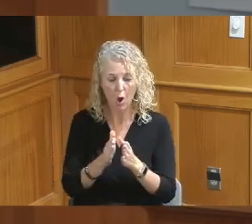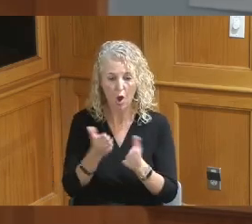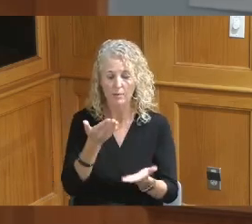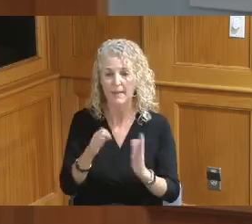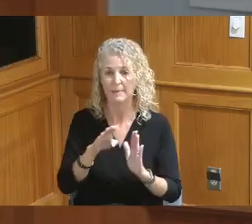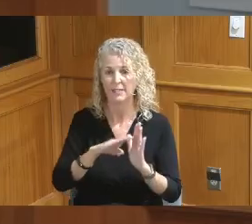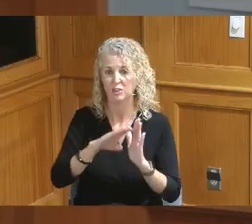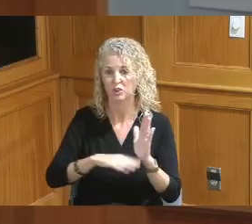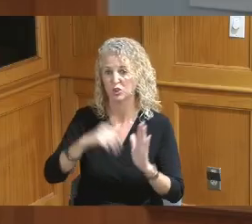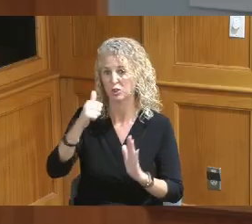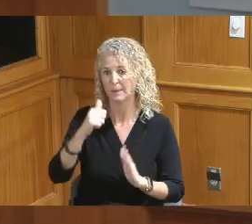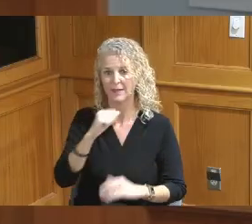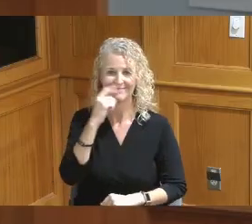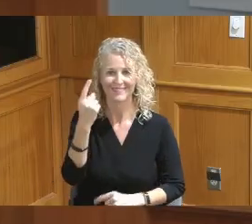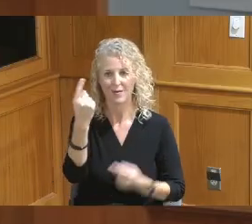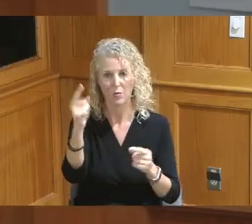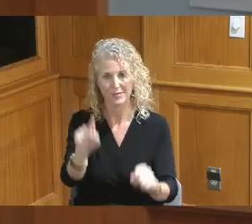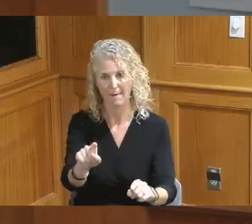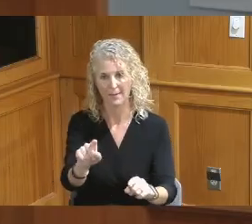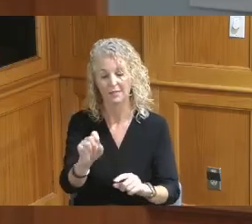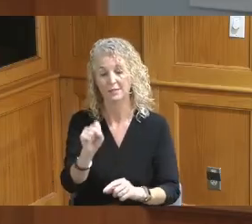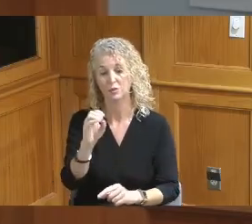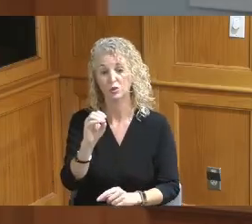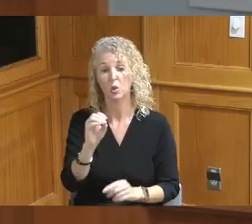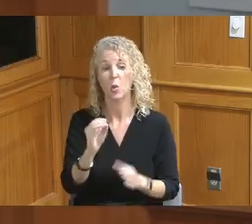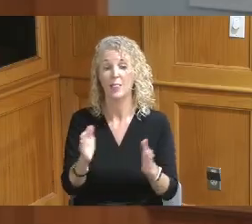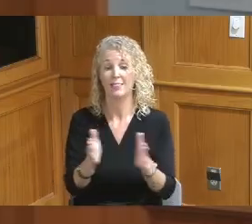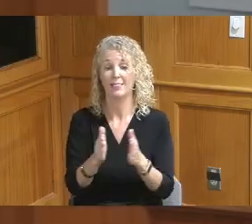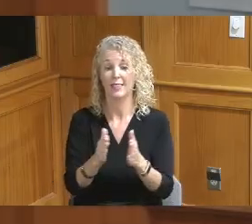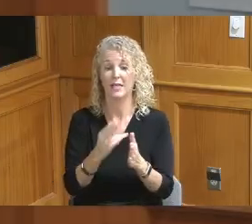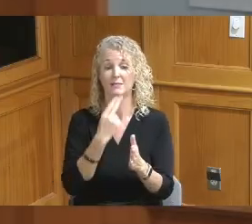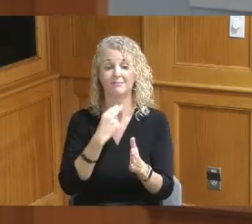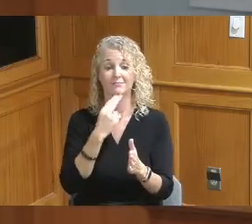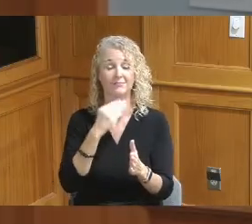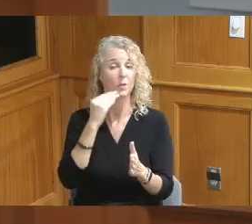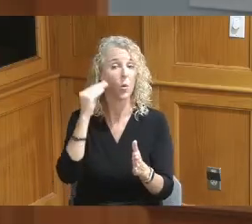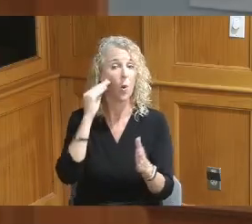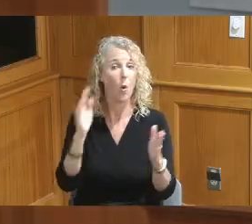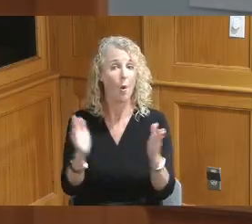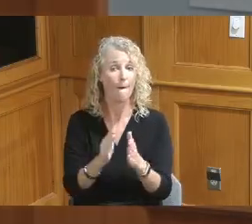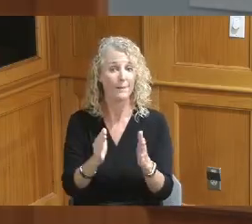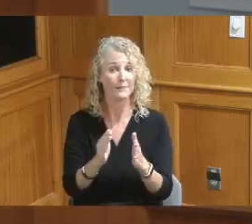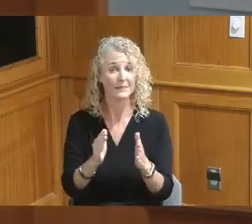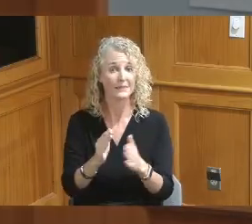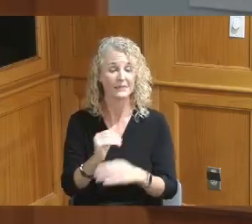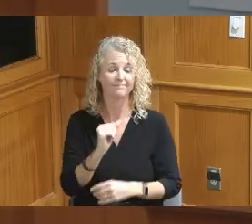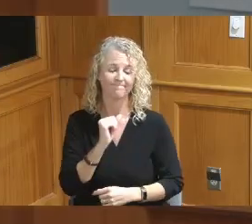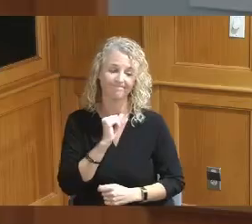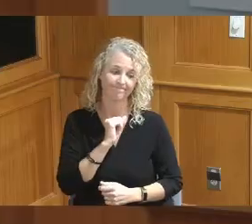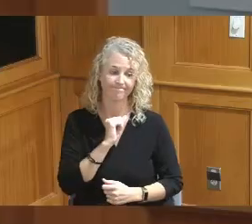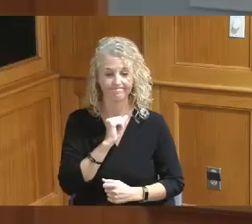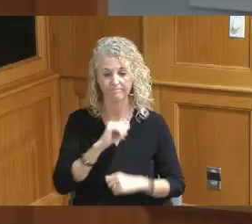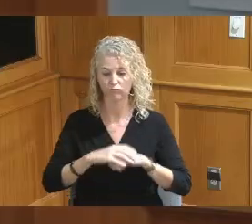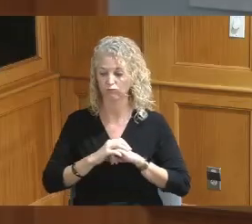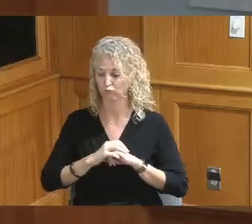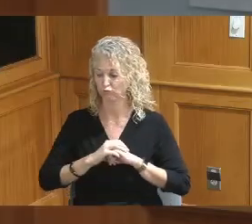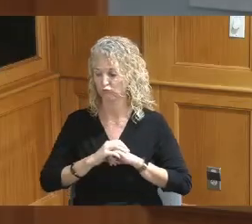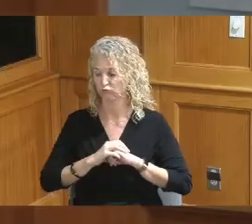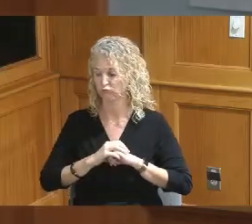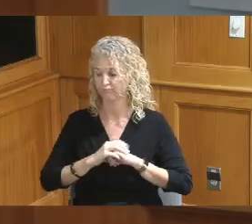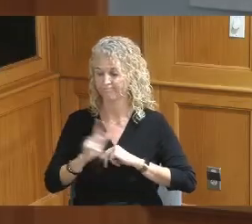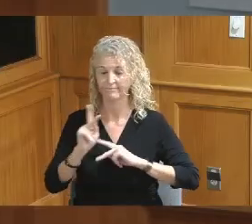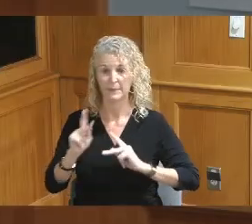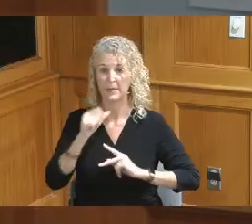and it hasn't always panned out that way. So individual tiny homes have been not for